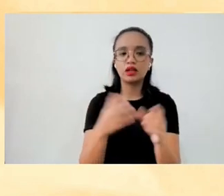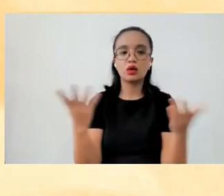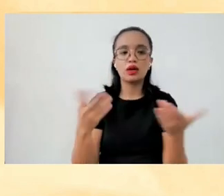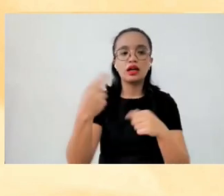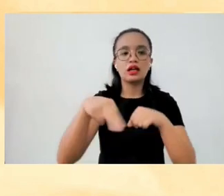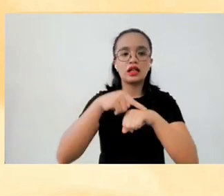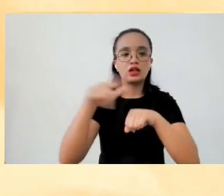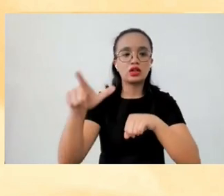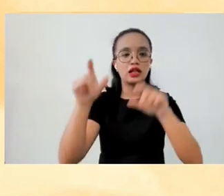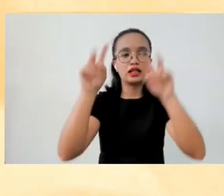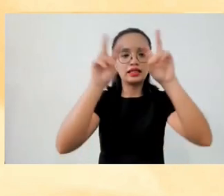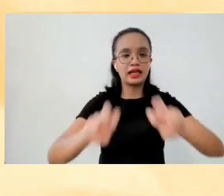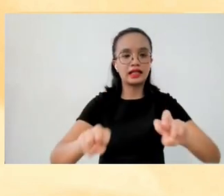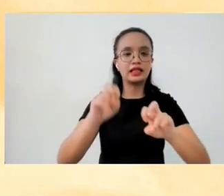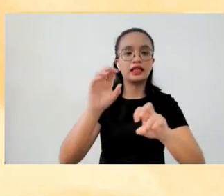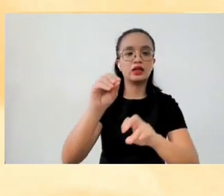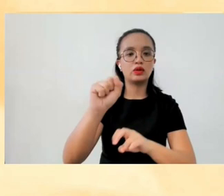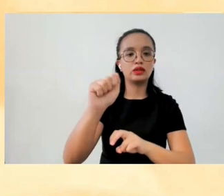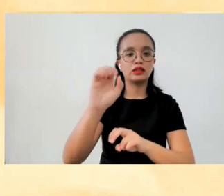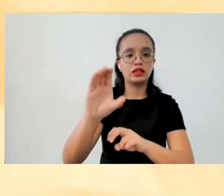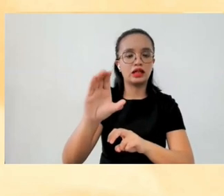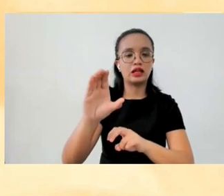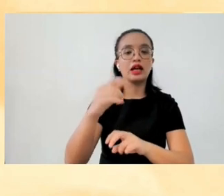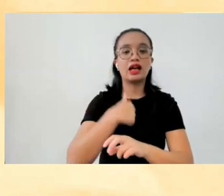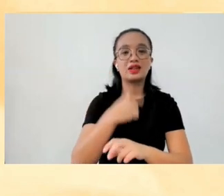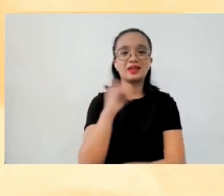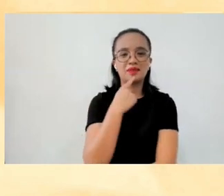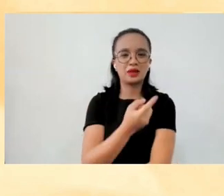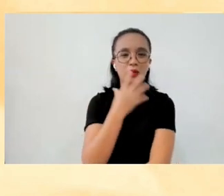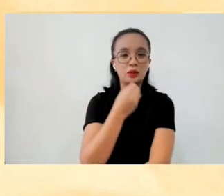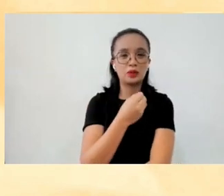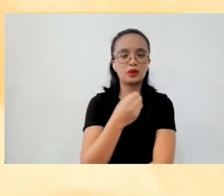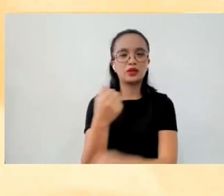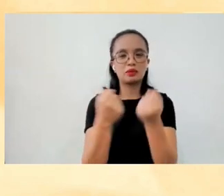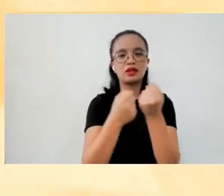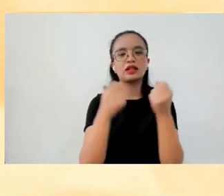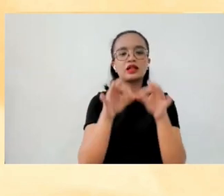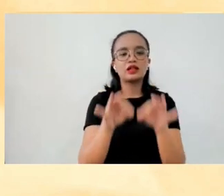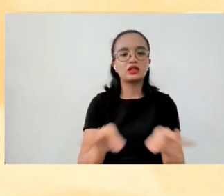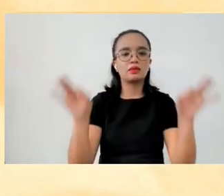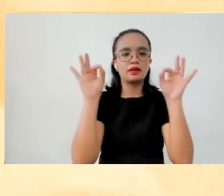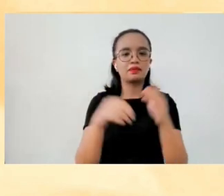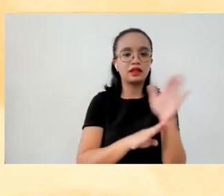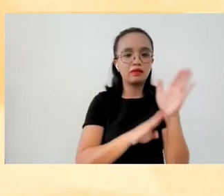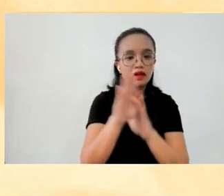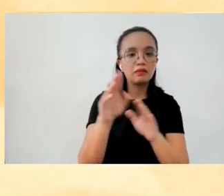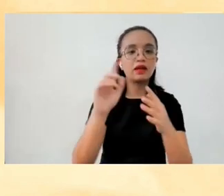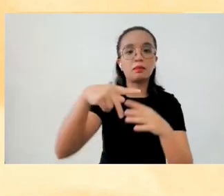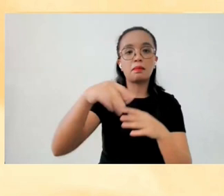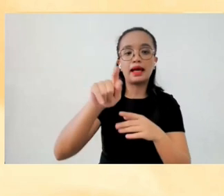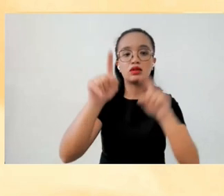study on OSAIC, like what I said, funded by UNICEF, the development and pilot testing of remote